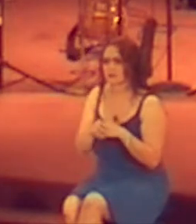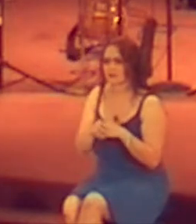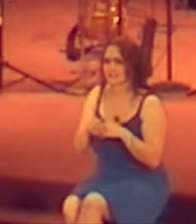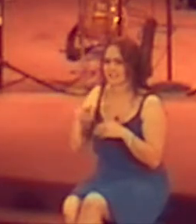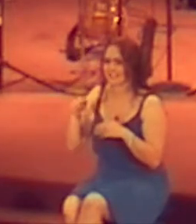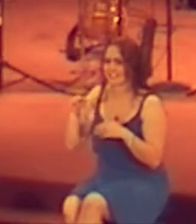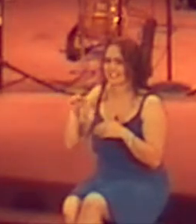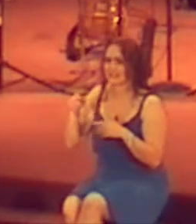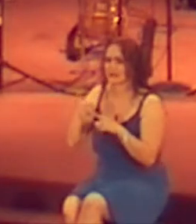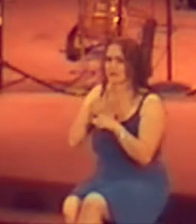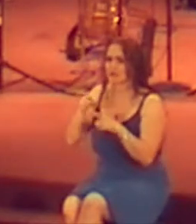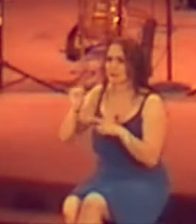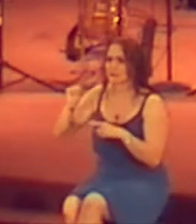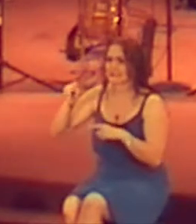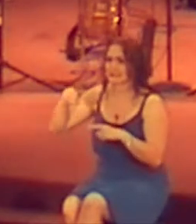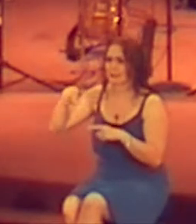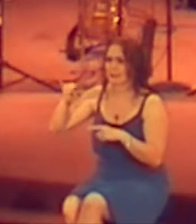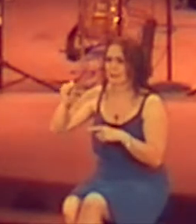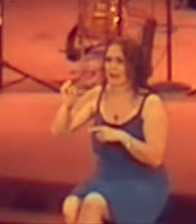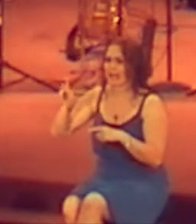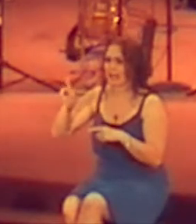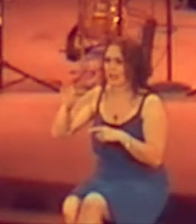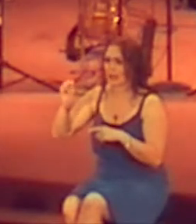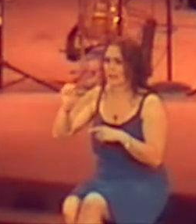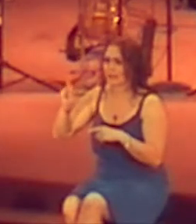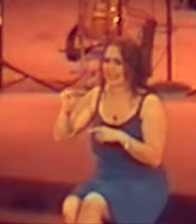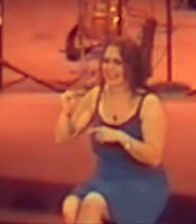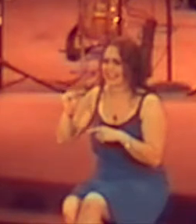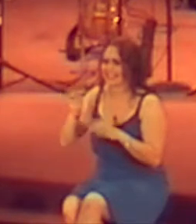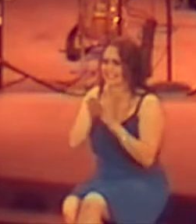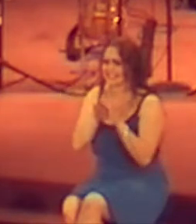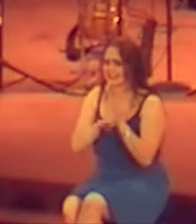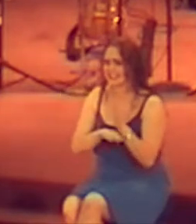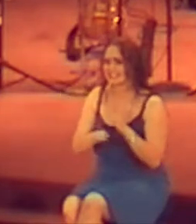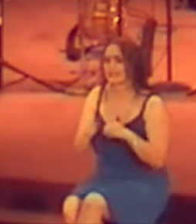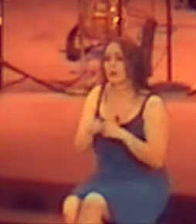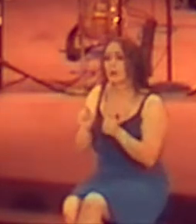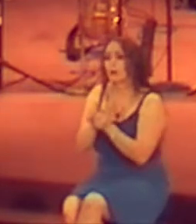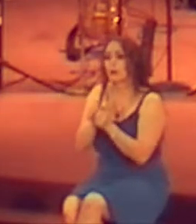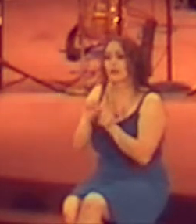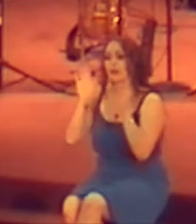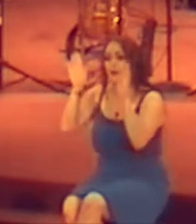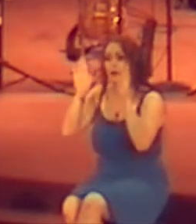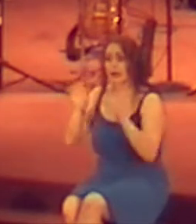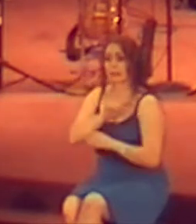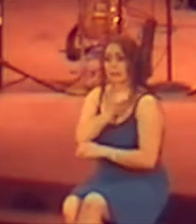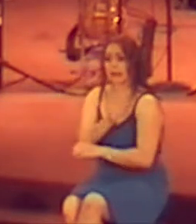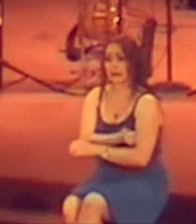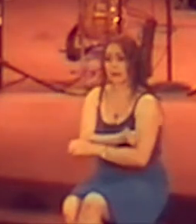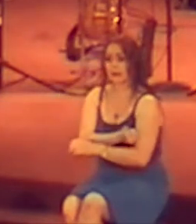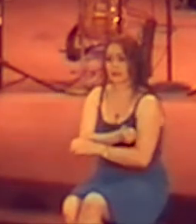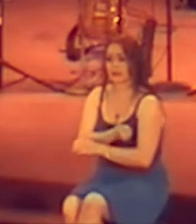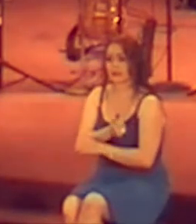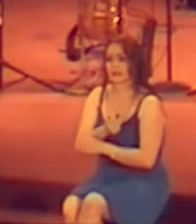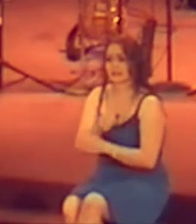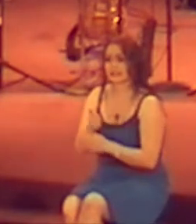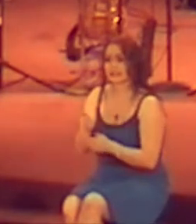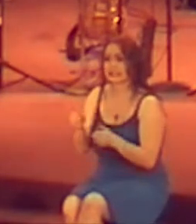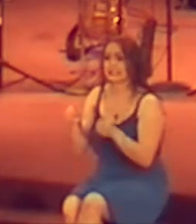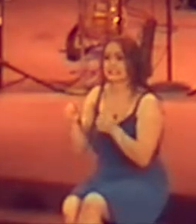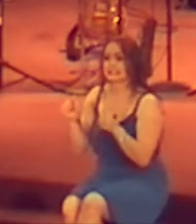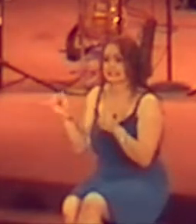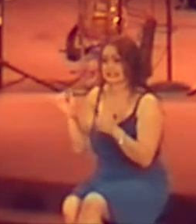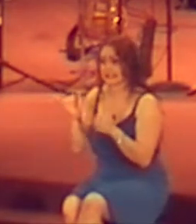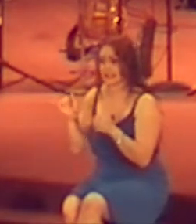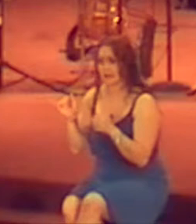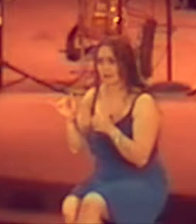favorite. He's great. He said, with great power comes great responsibility. Well, the tongue